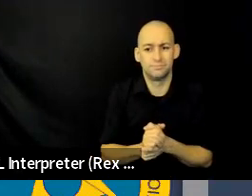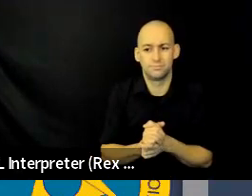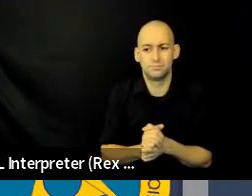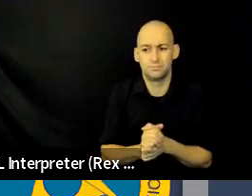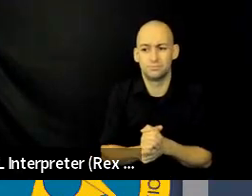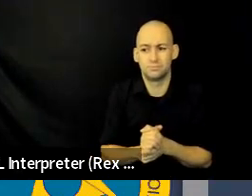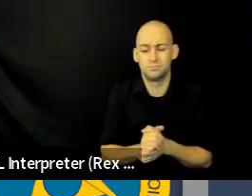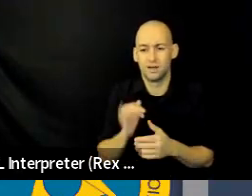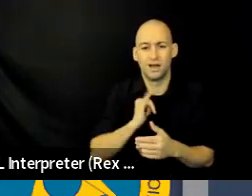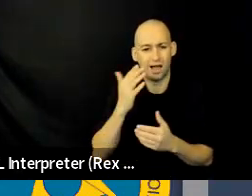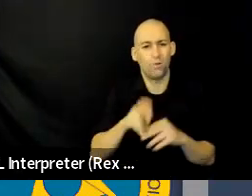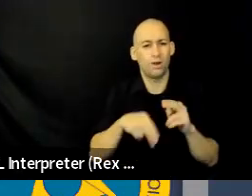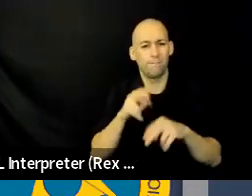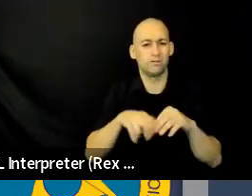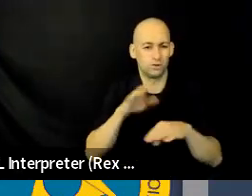I want to build on safety.